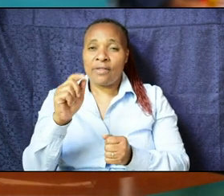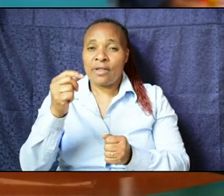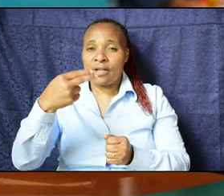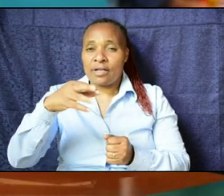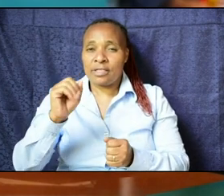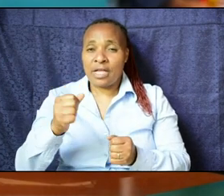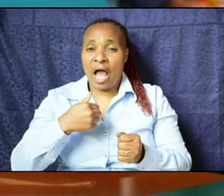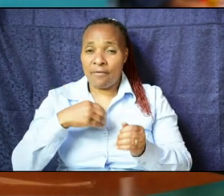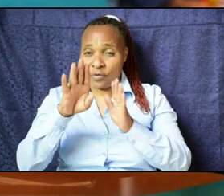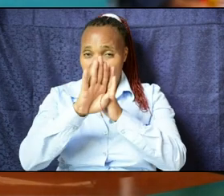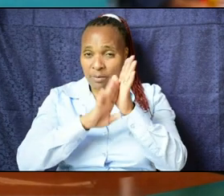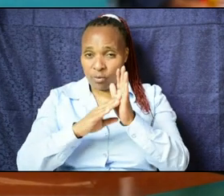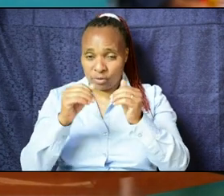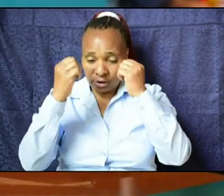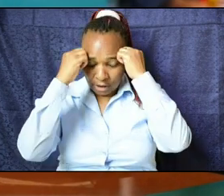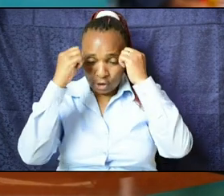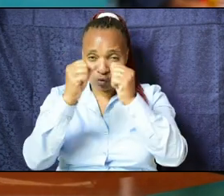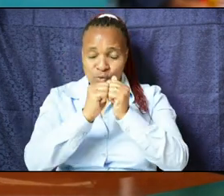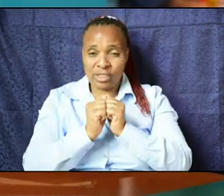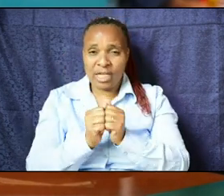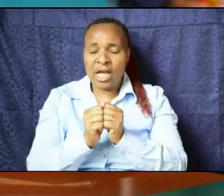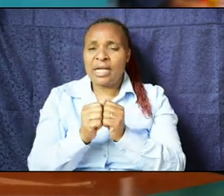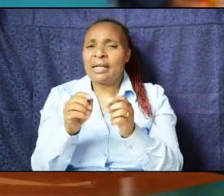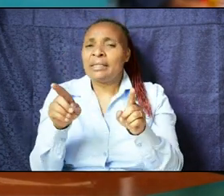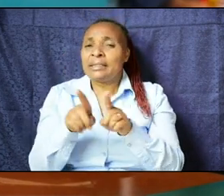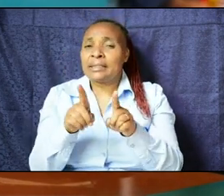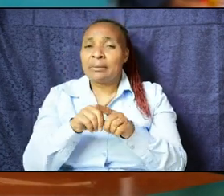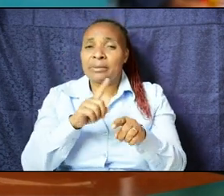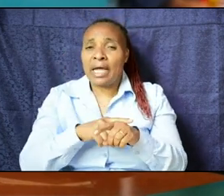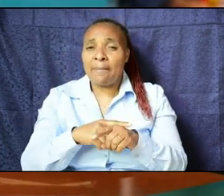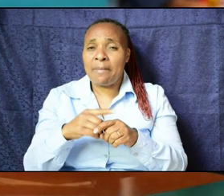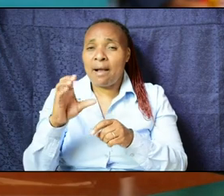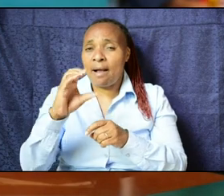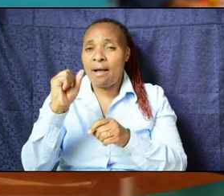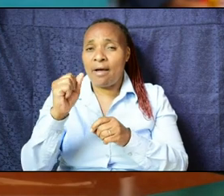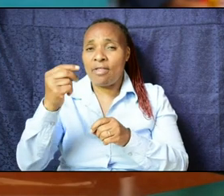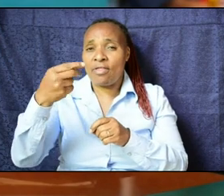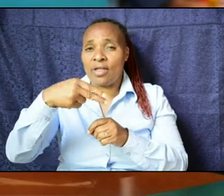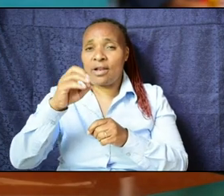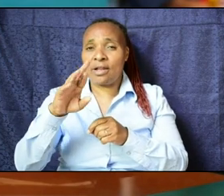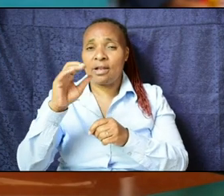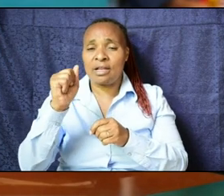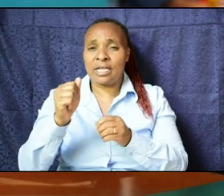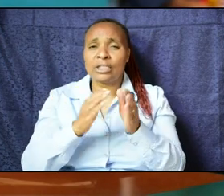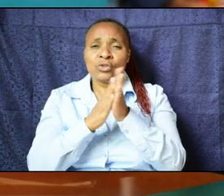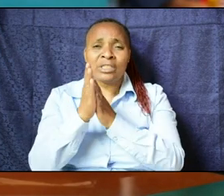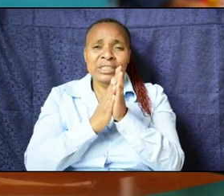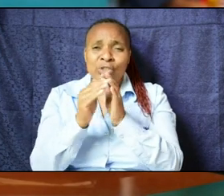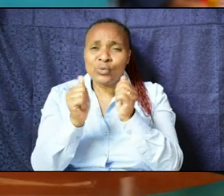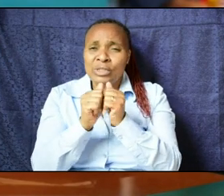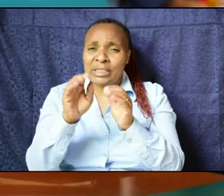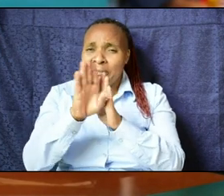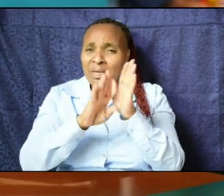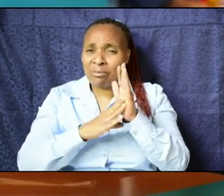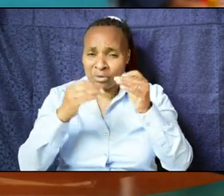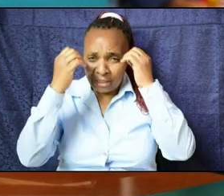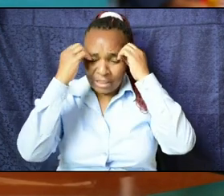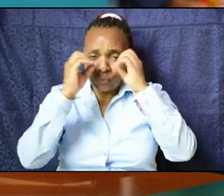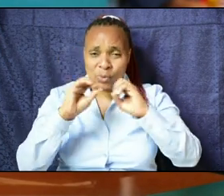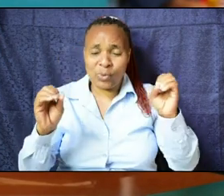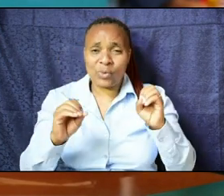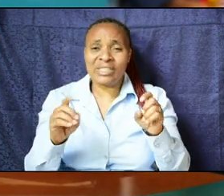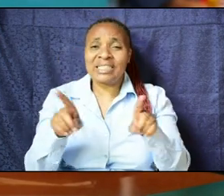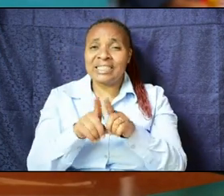study together. However, Catalin was not interested at all in the Bible study. Like most of